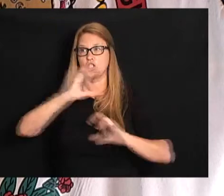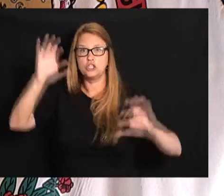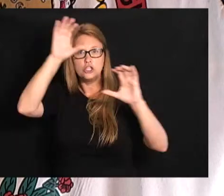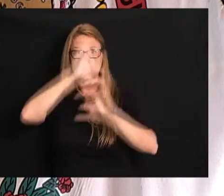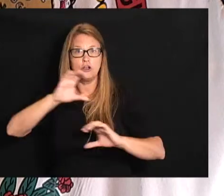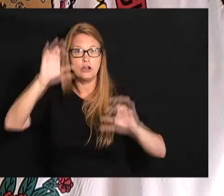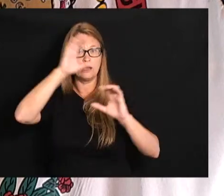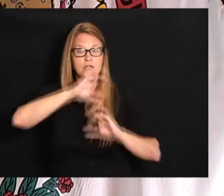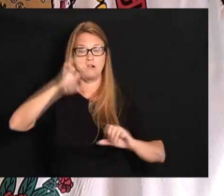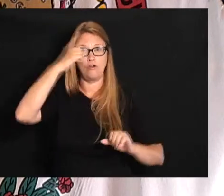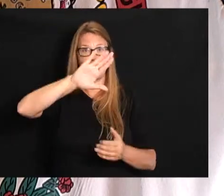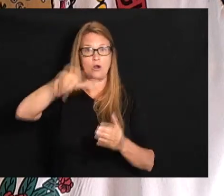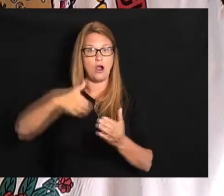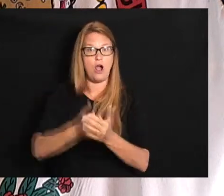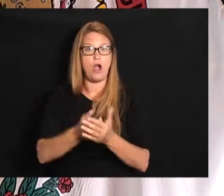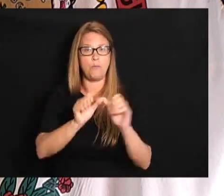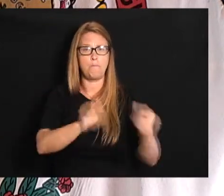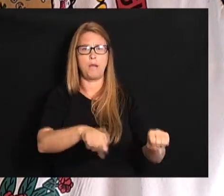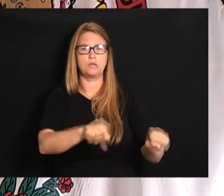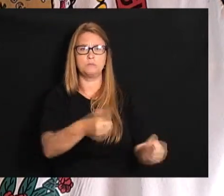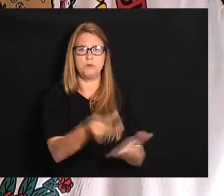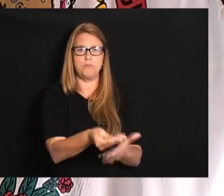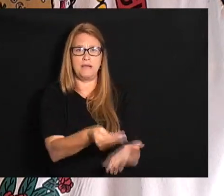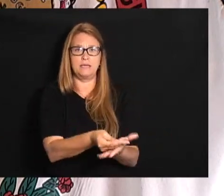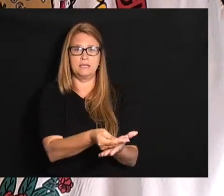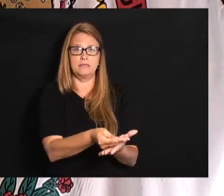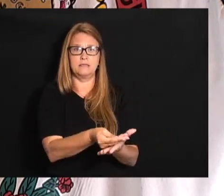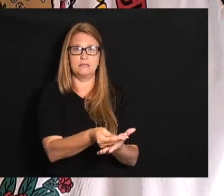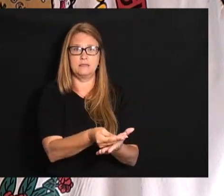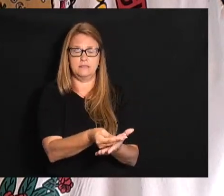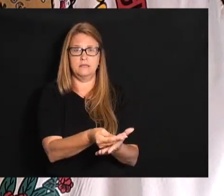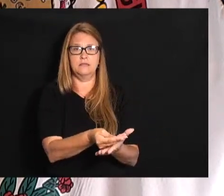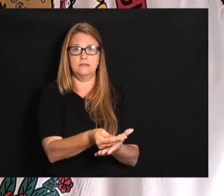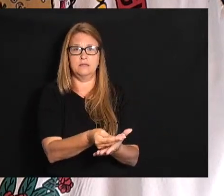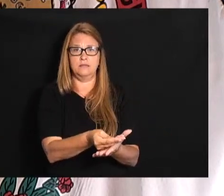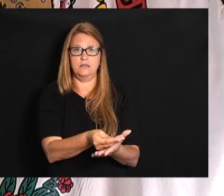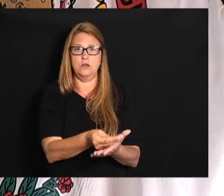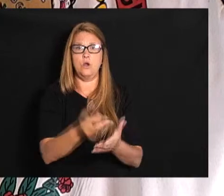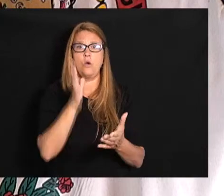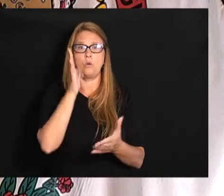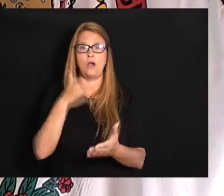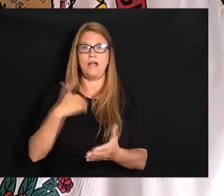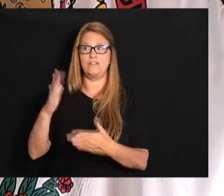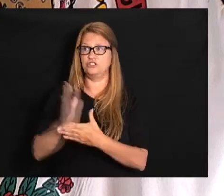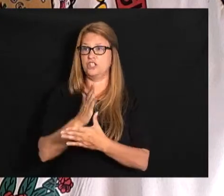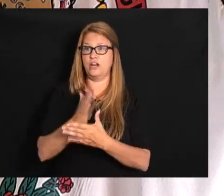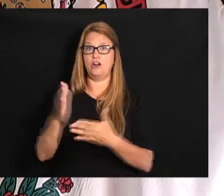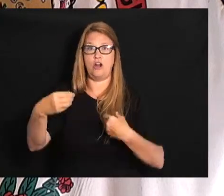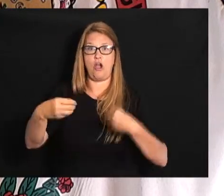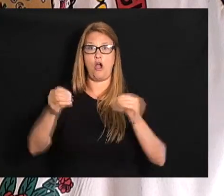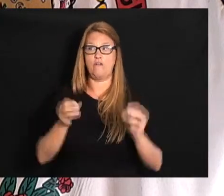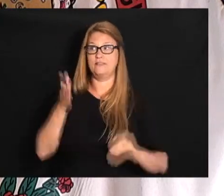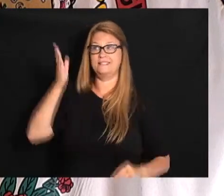every possibility that we can possibly have. We're going to have a shared office there, and this person is going to do